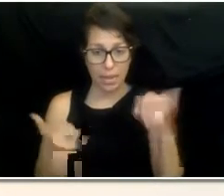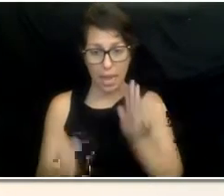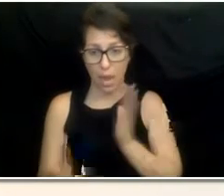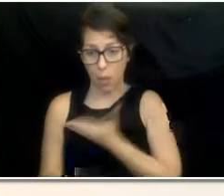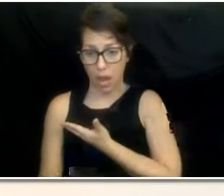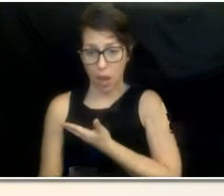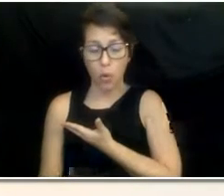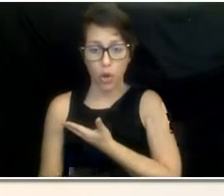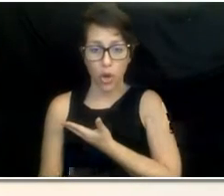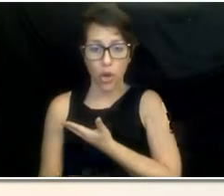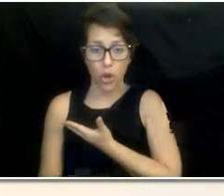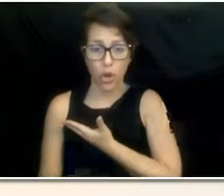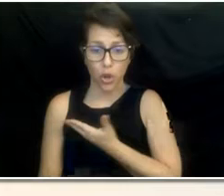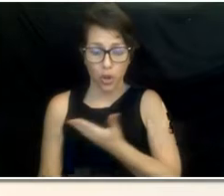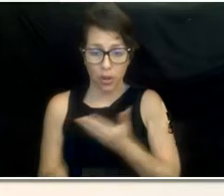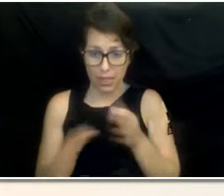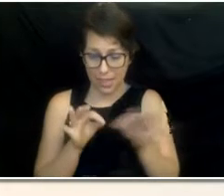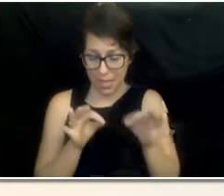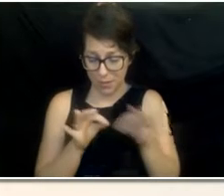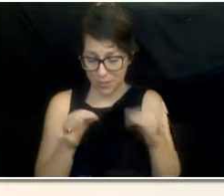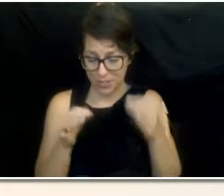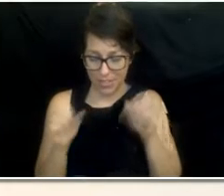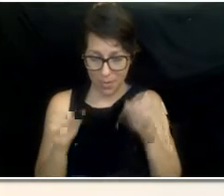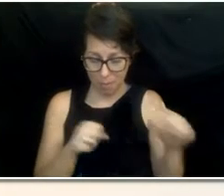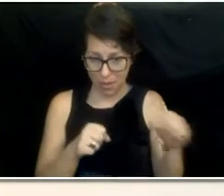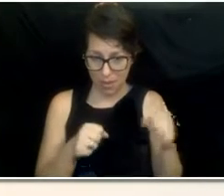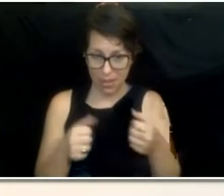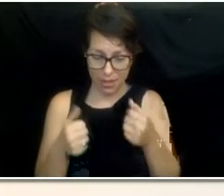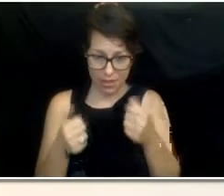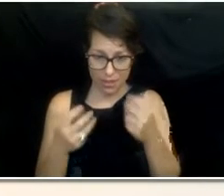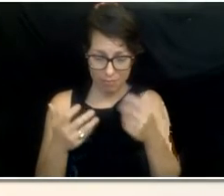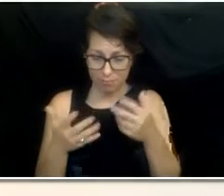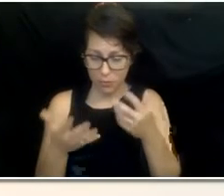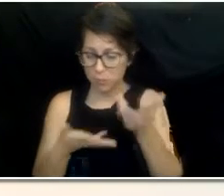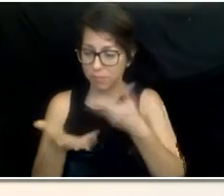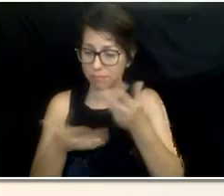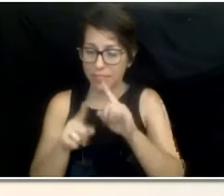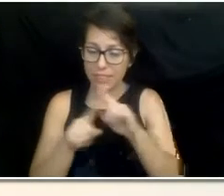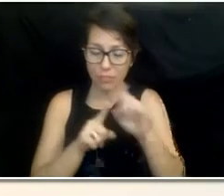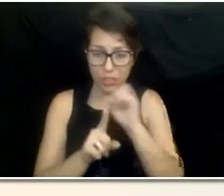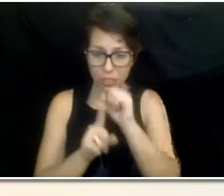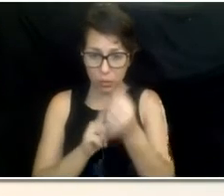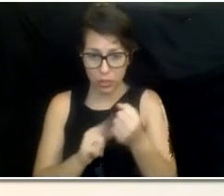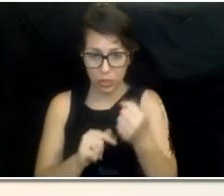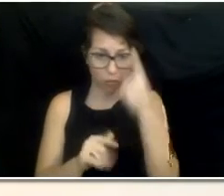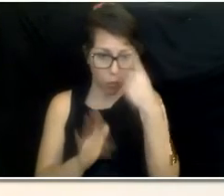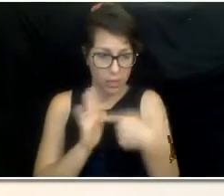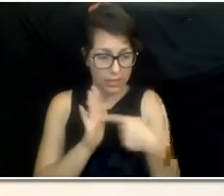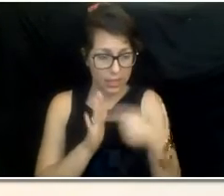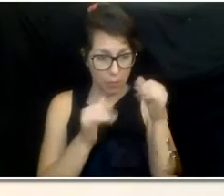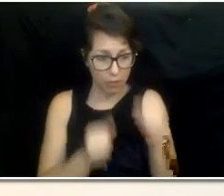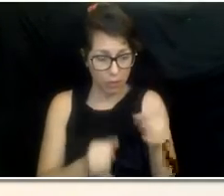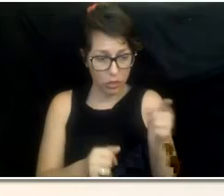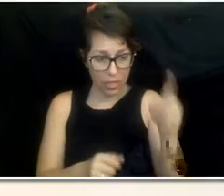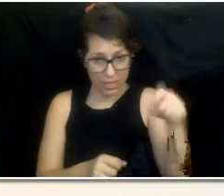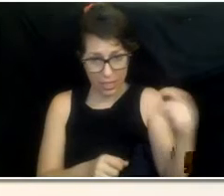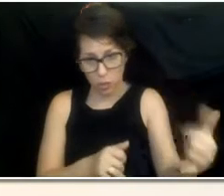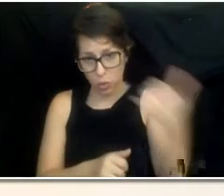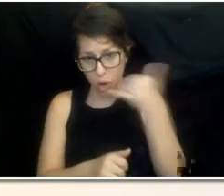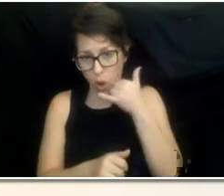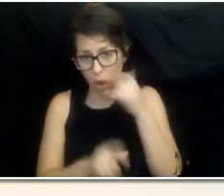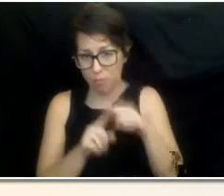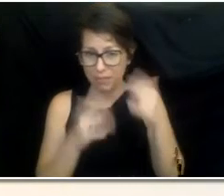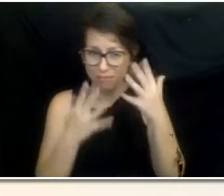cultural competency was able to immediately call 9011 on behalf of Survivor I want to highlight that